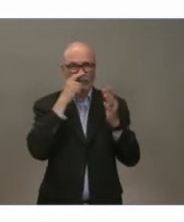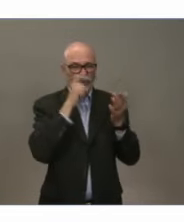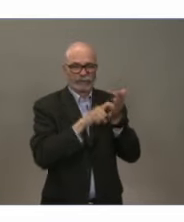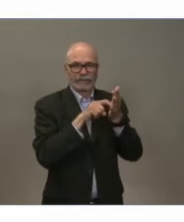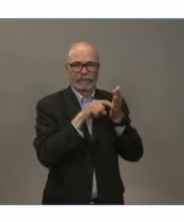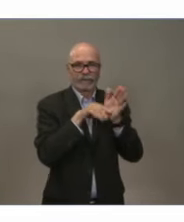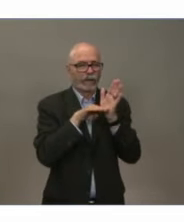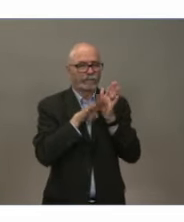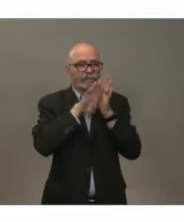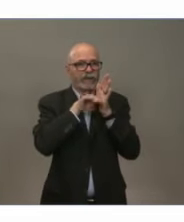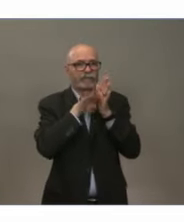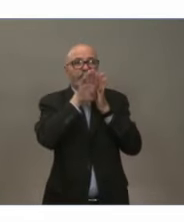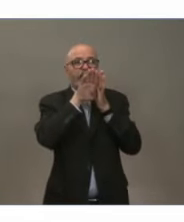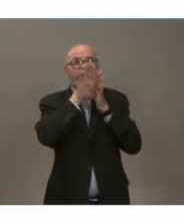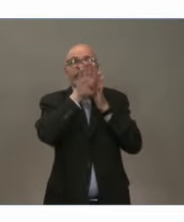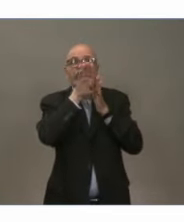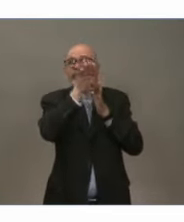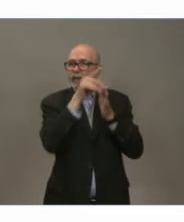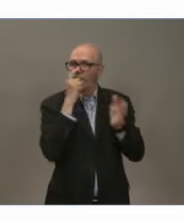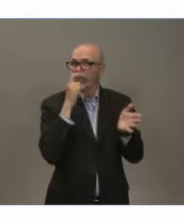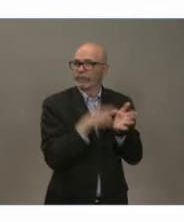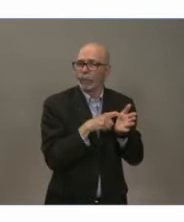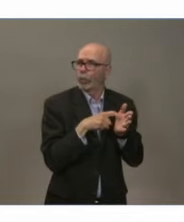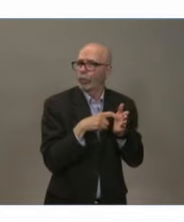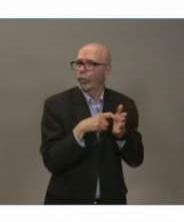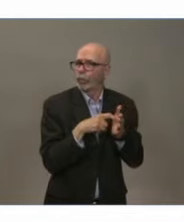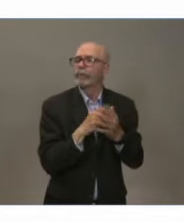driving the majority of our provincial numbers.